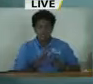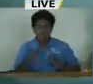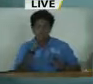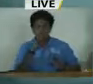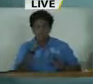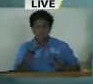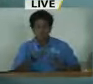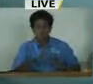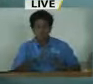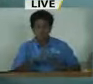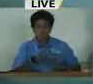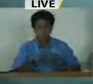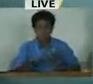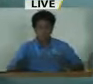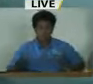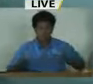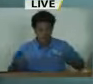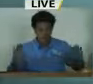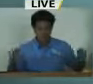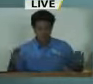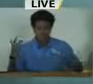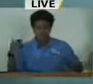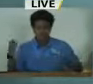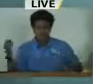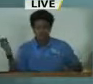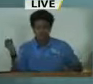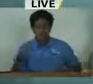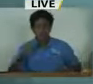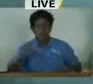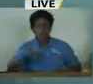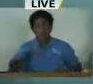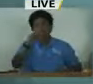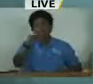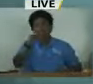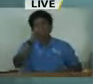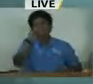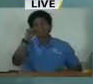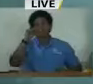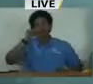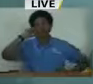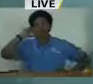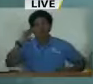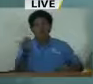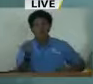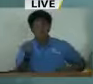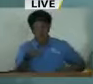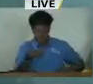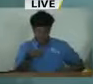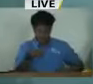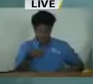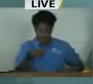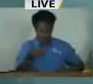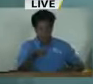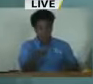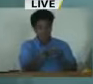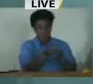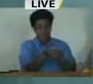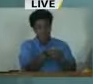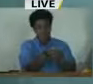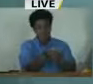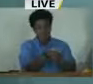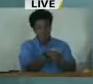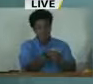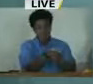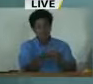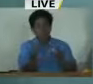on both sides. We must not appear to be hypocritical